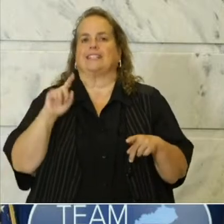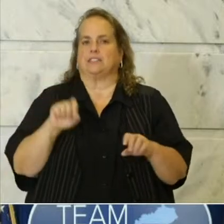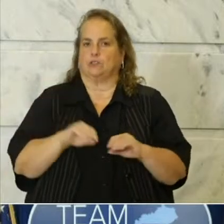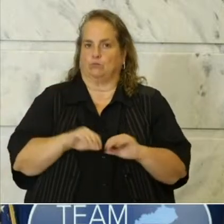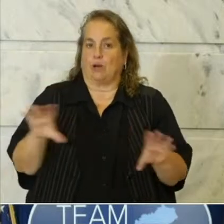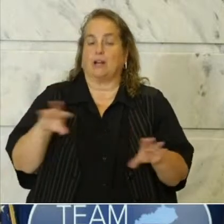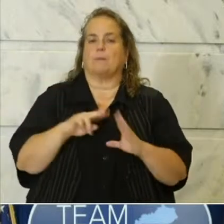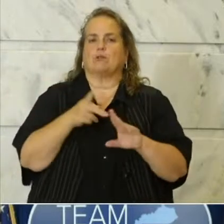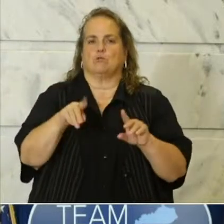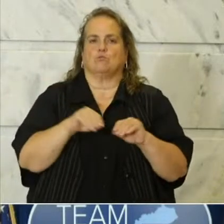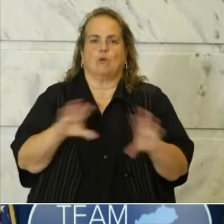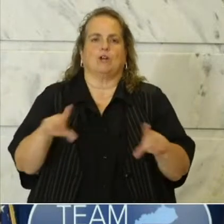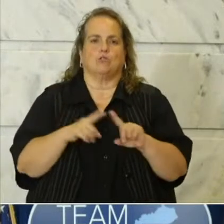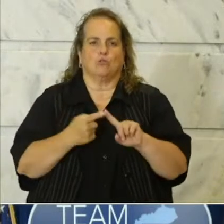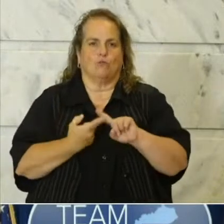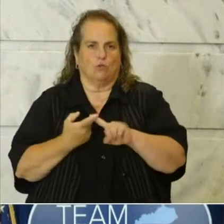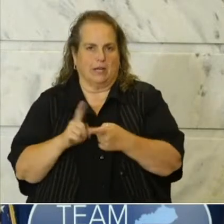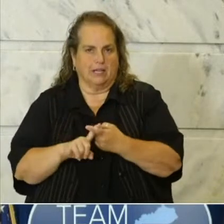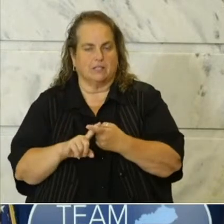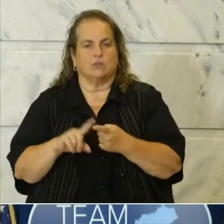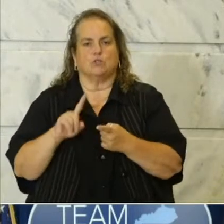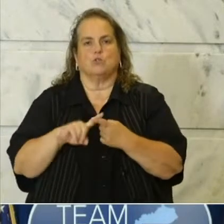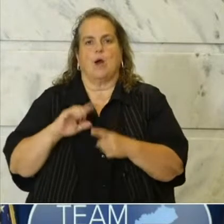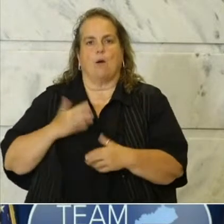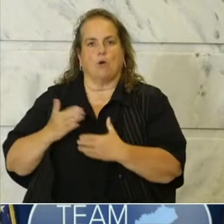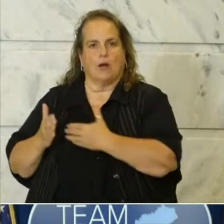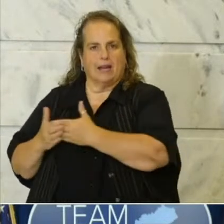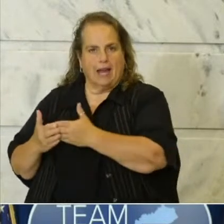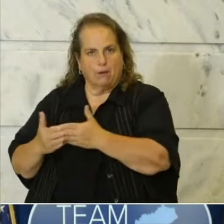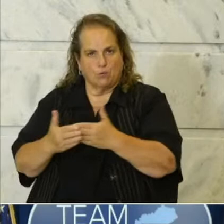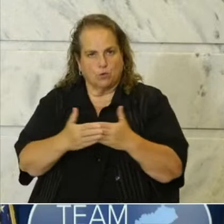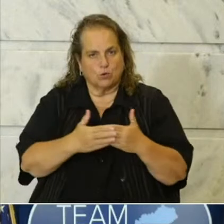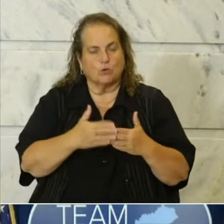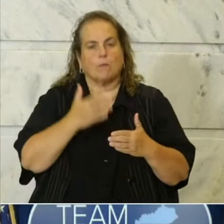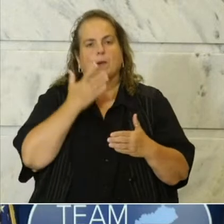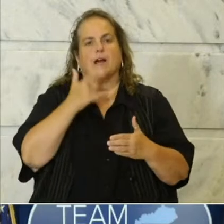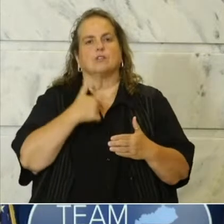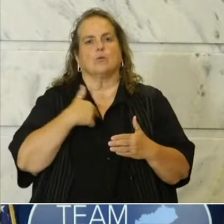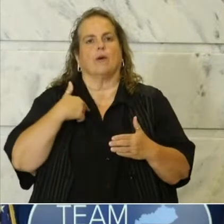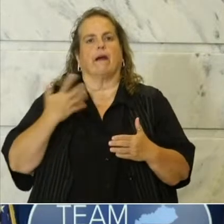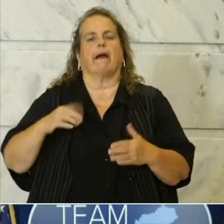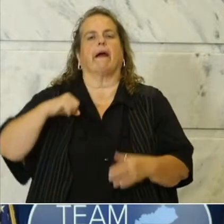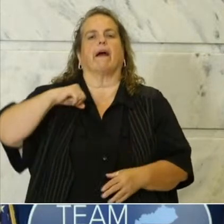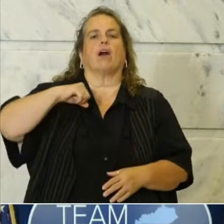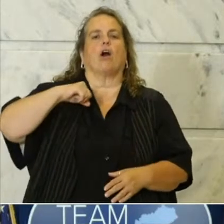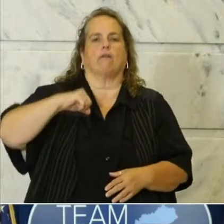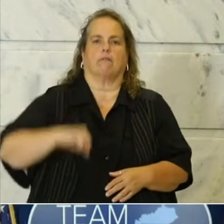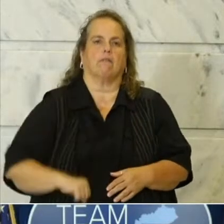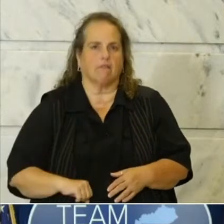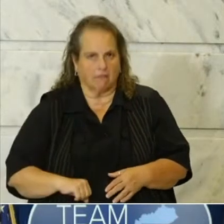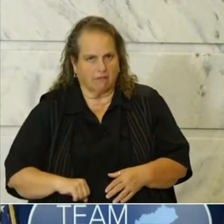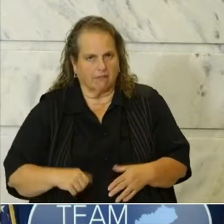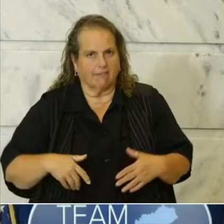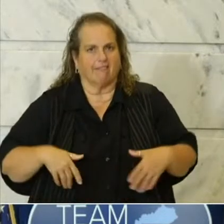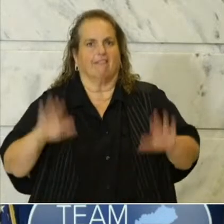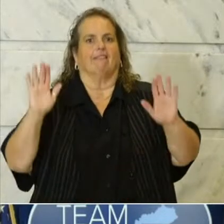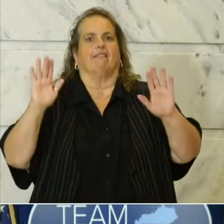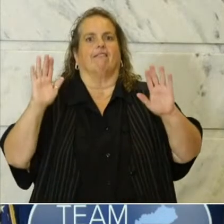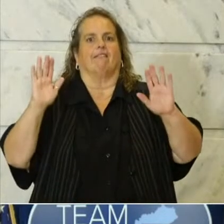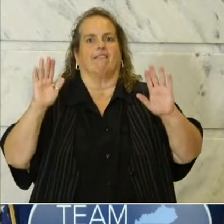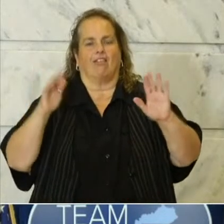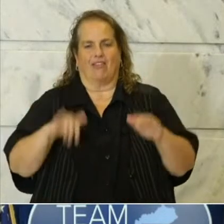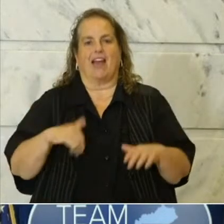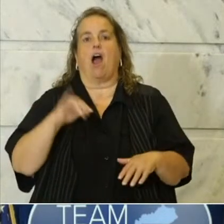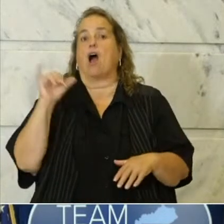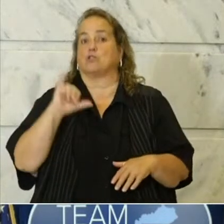means we're spreading it to our friends and to our neighbors because we let our guard down in these situations. This is also something that the